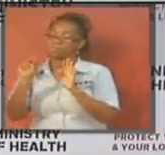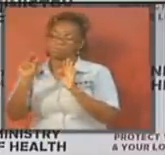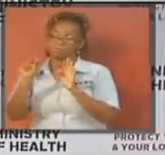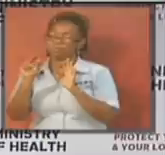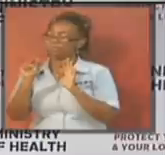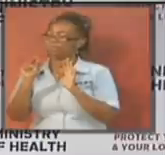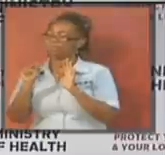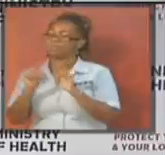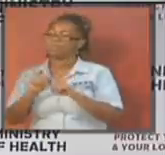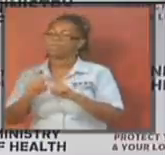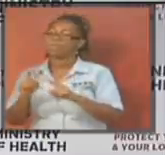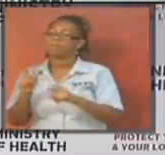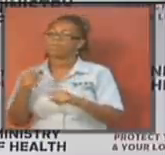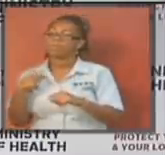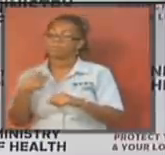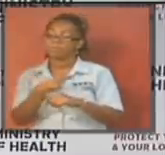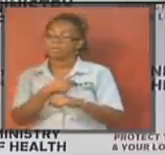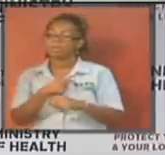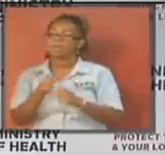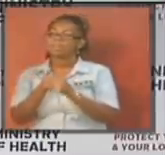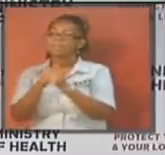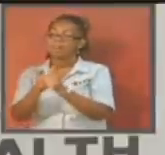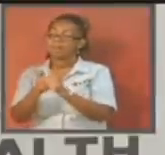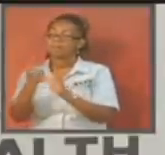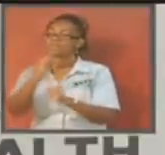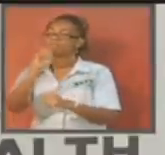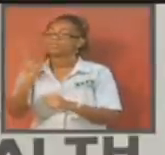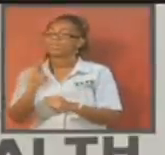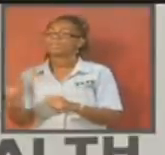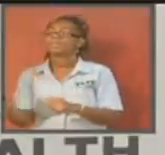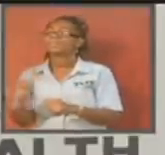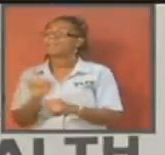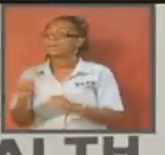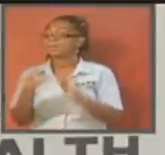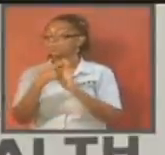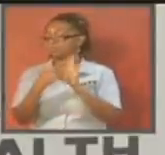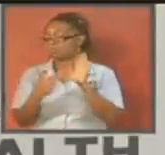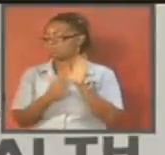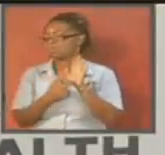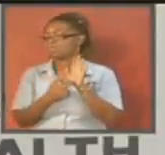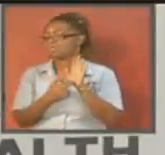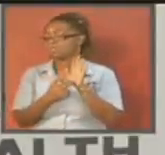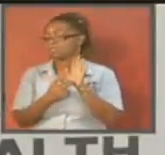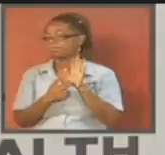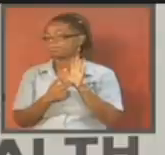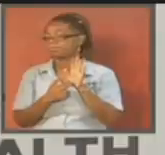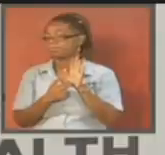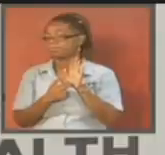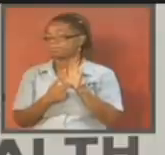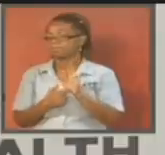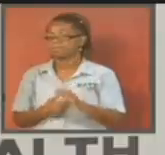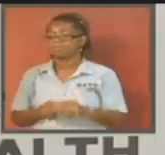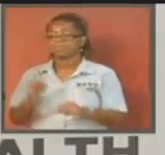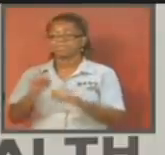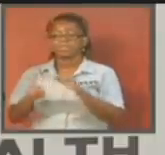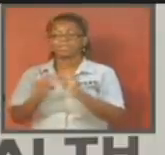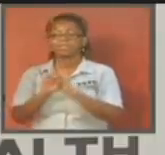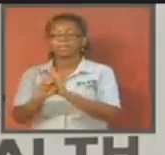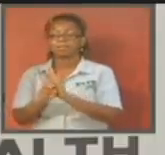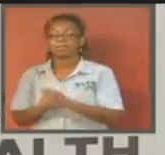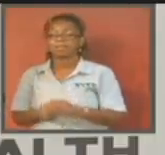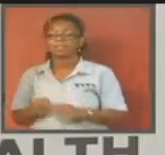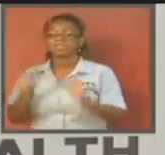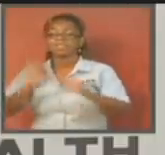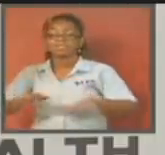St. Bernard was going through. The difference is that with the children, they will just follow our cues. So once we have it where, first of all, if